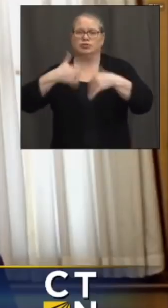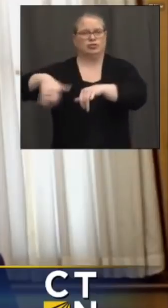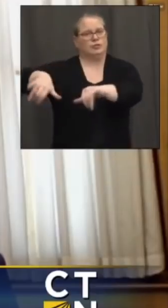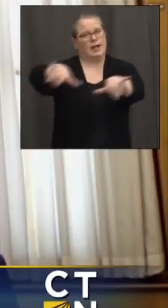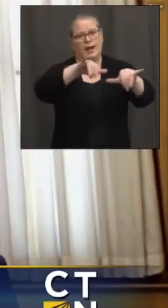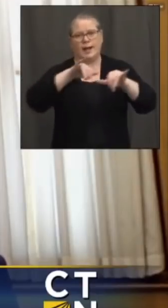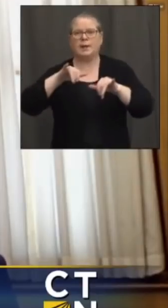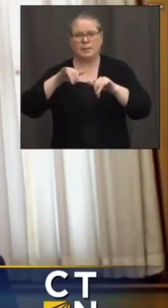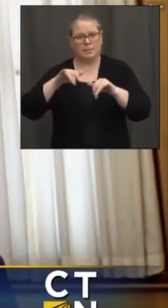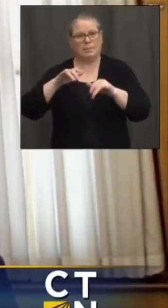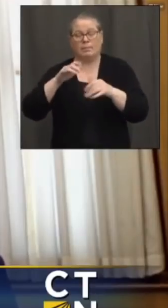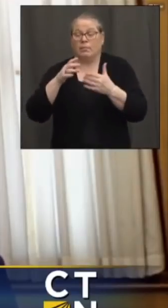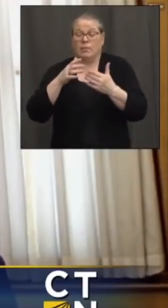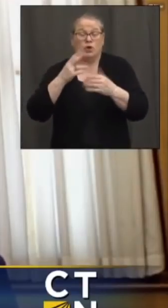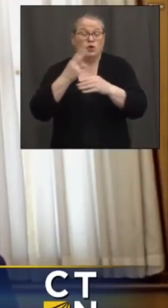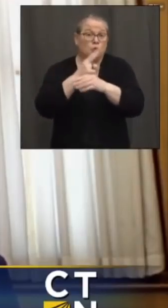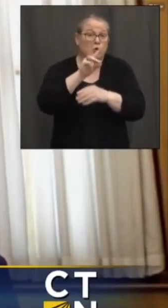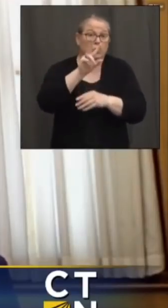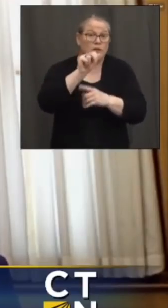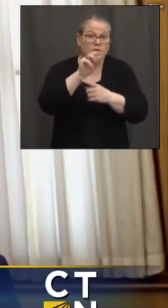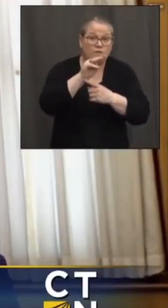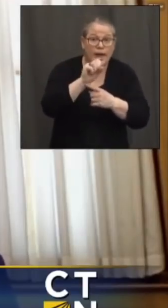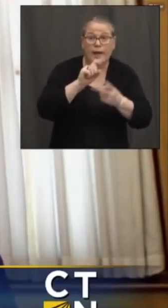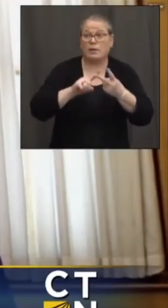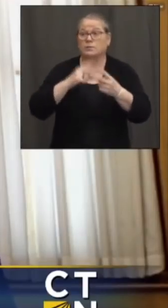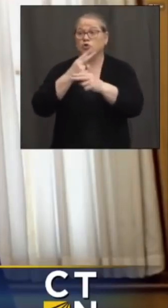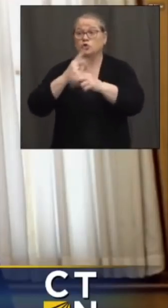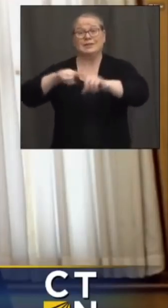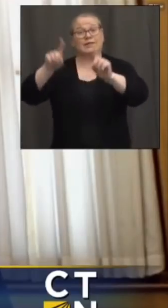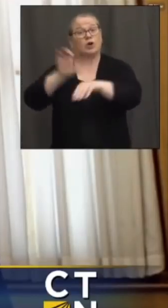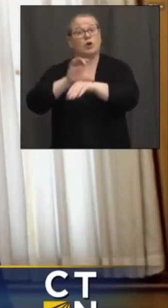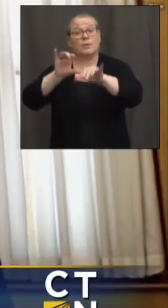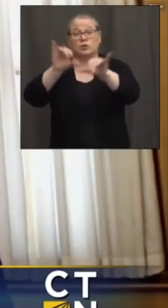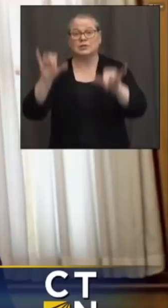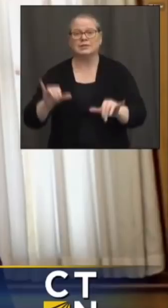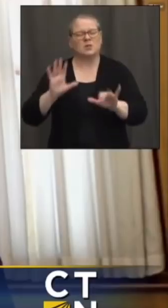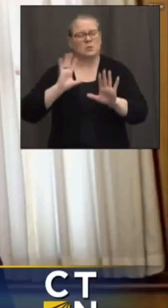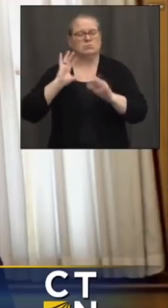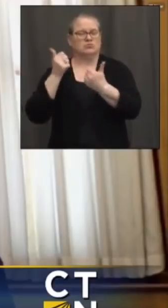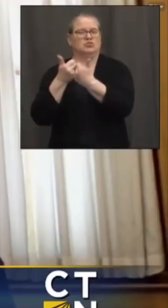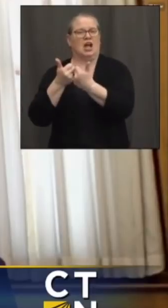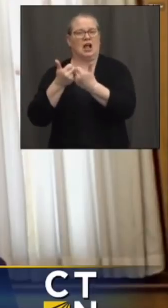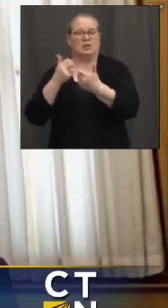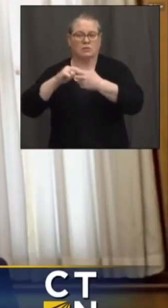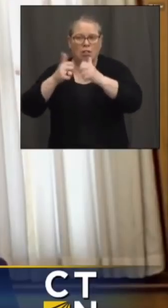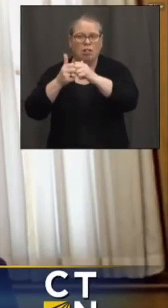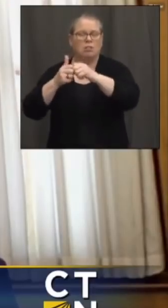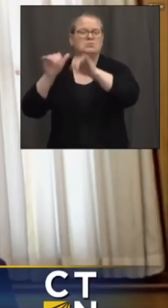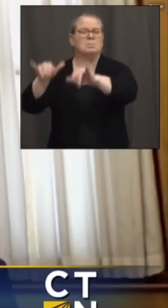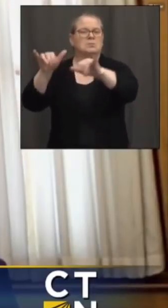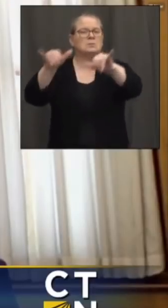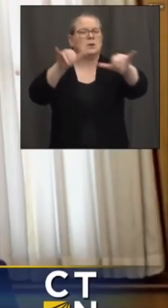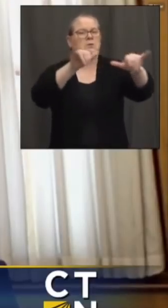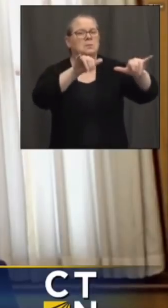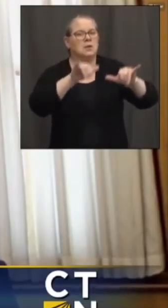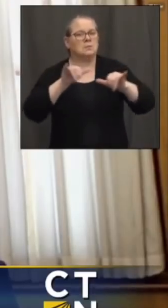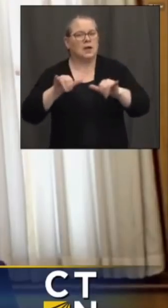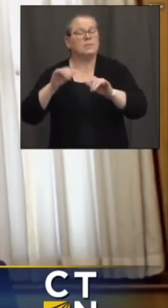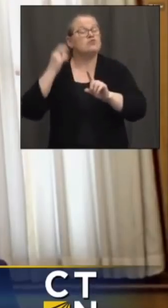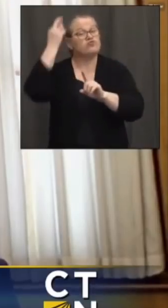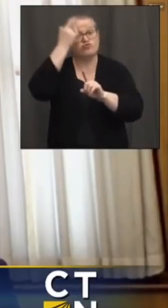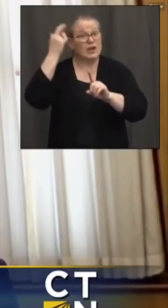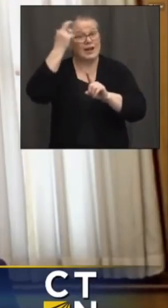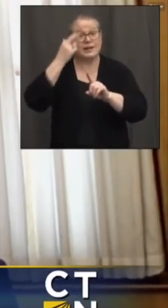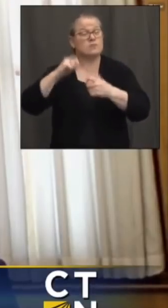our other states, and the challenges we've experienced are pretty consistent. I think it often has a lot to do with the fact that you're introducing a